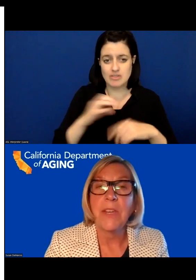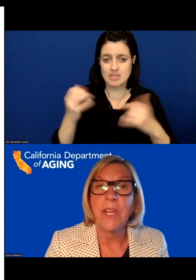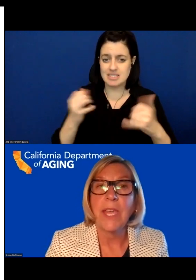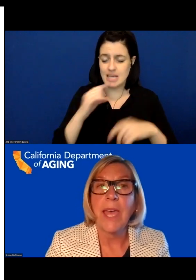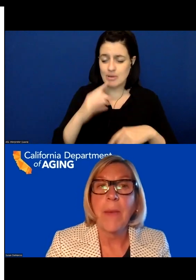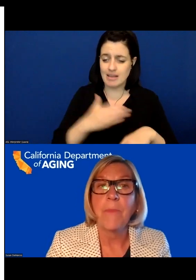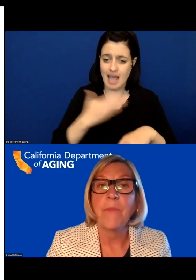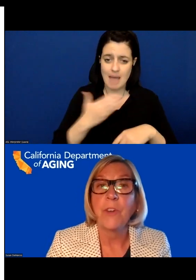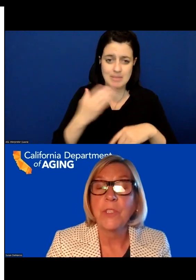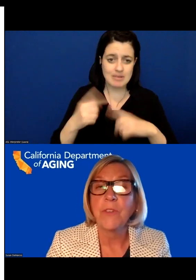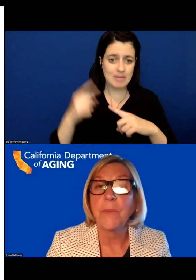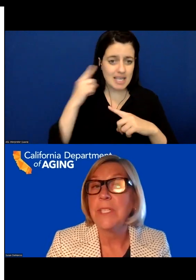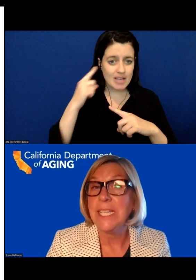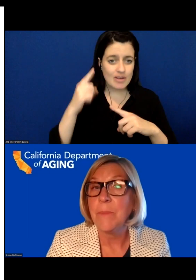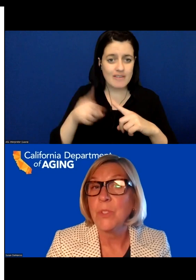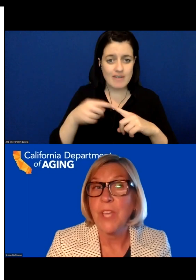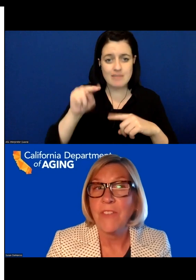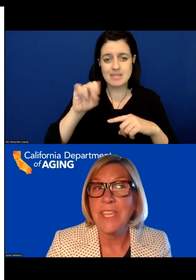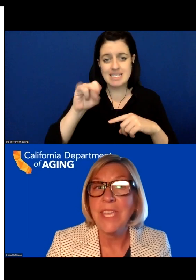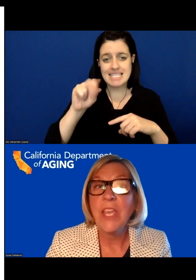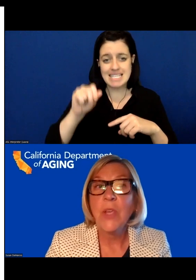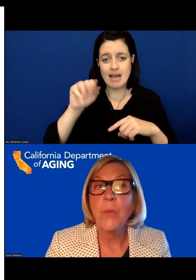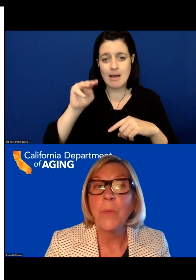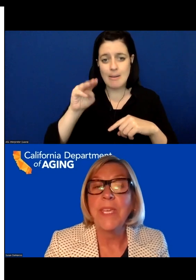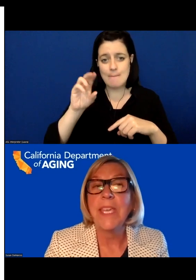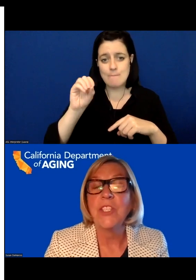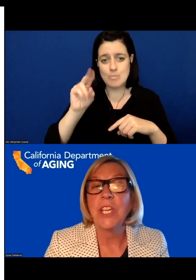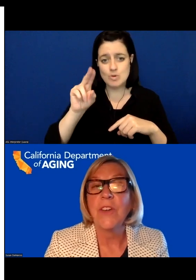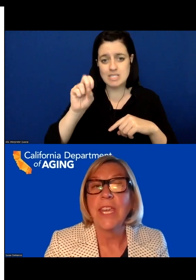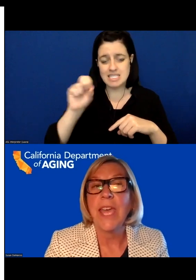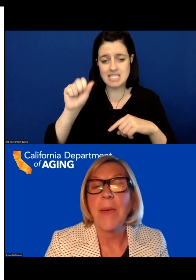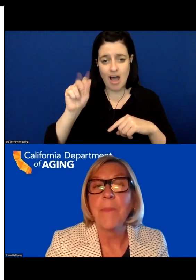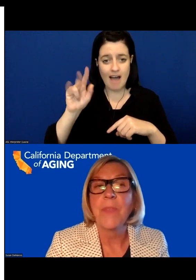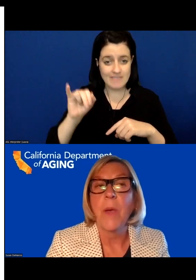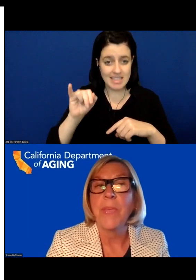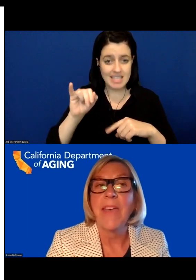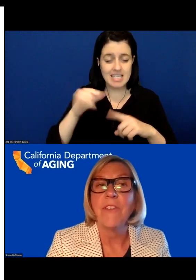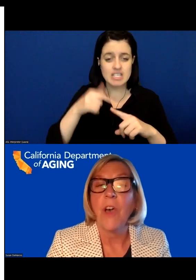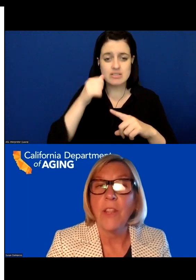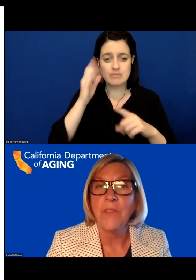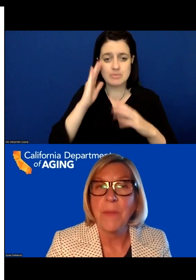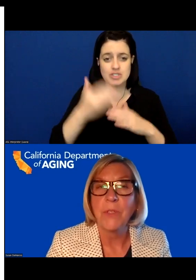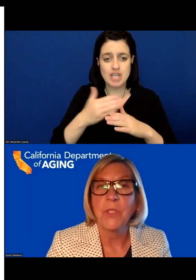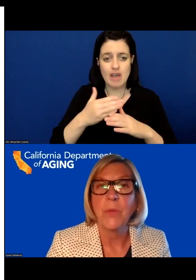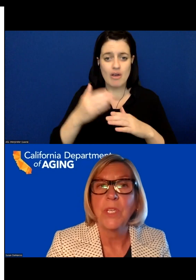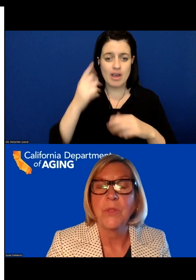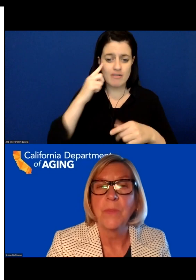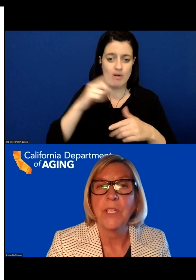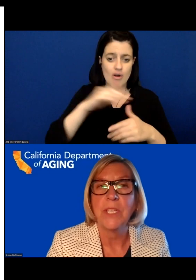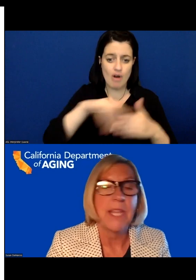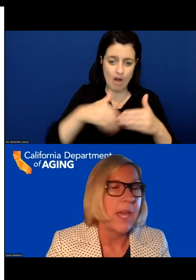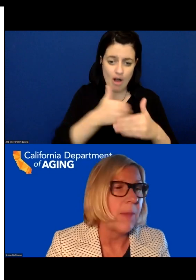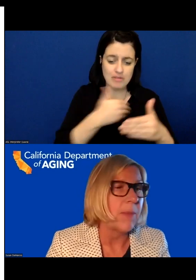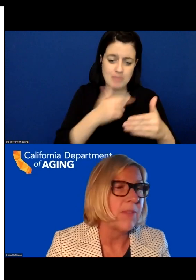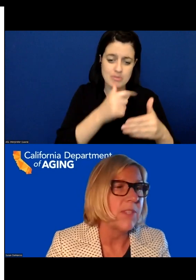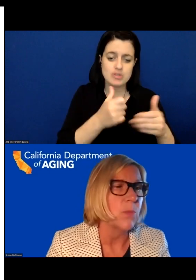be hearing first from Nina Musavi, who will be sharing on behalf of all of the members who